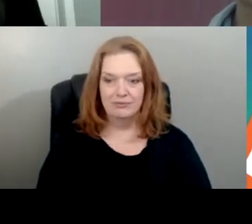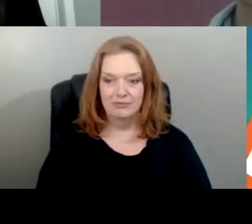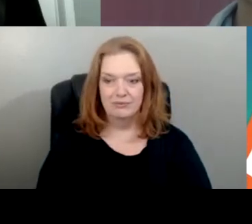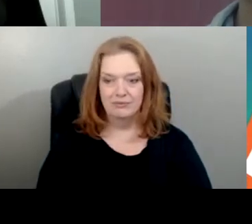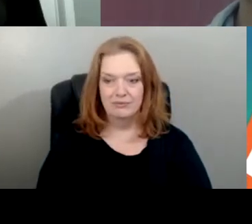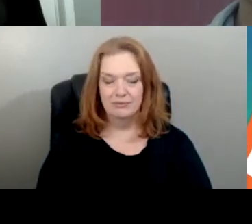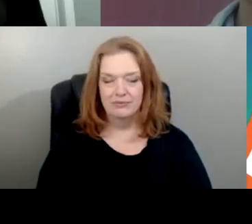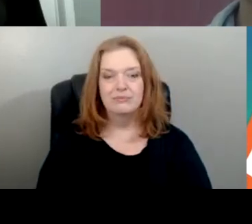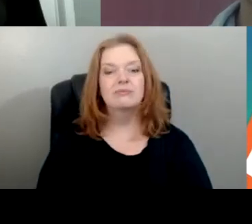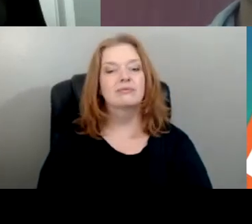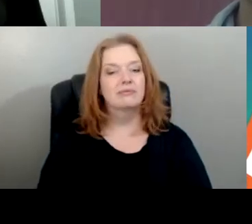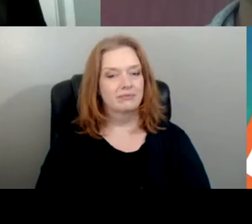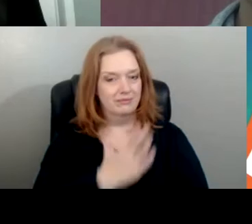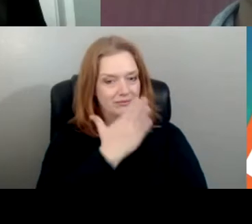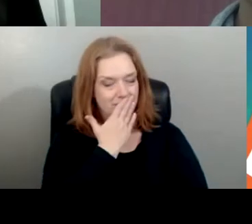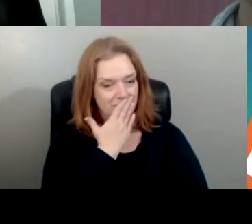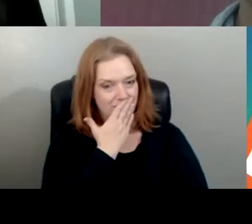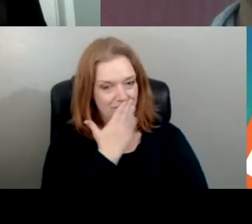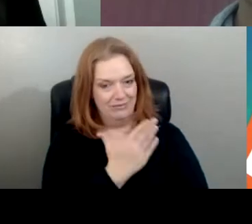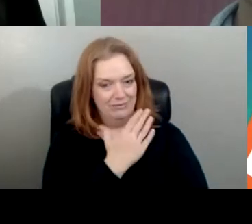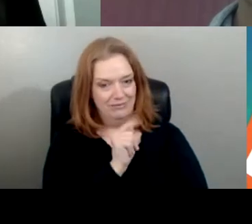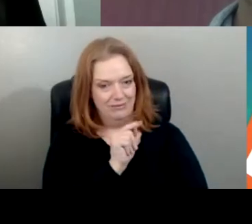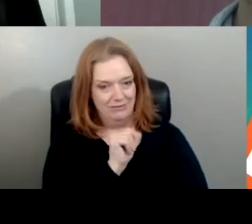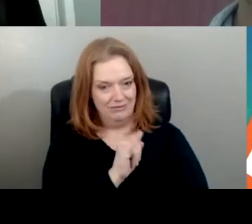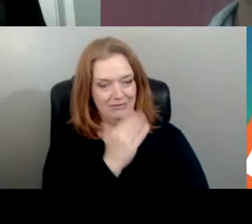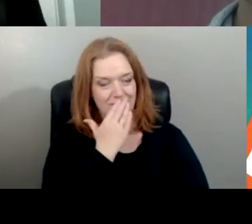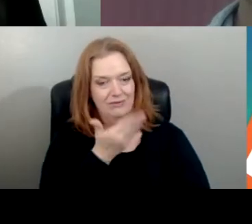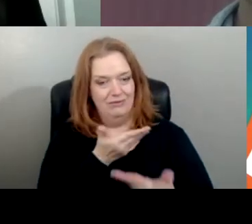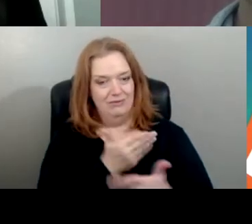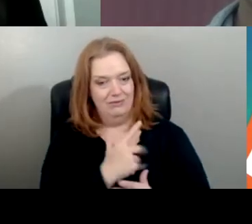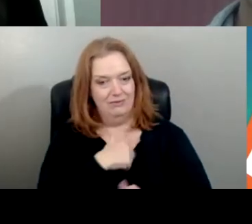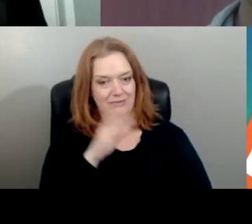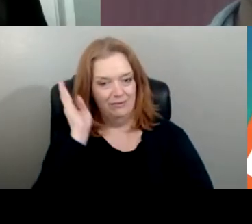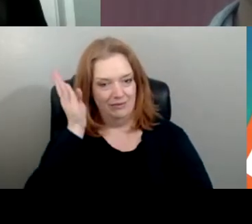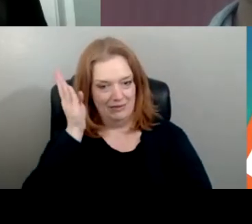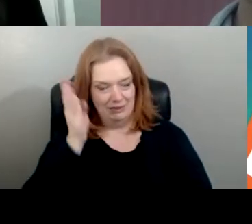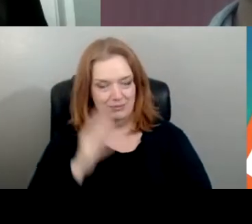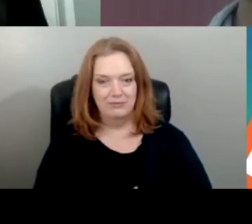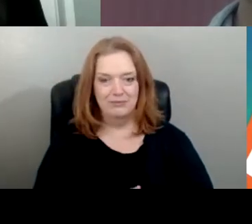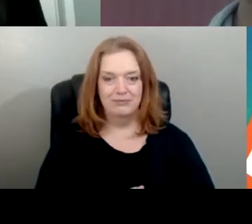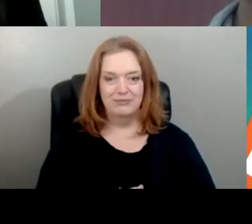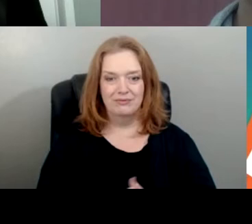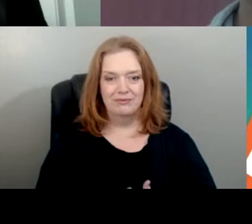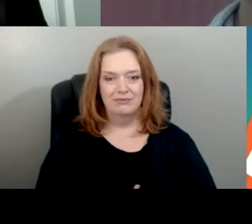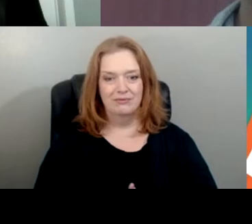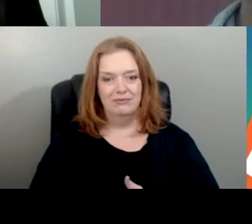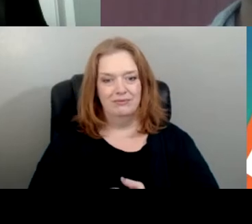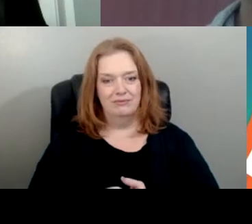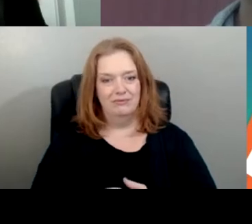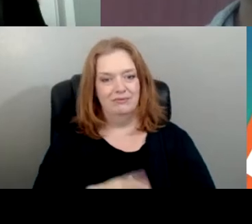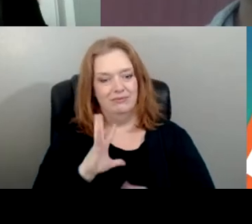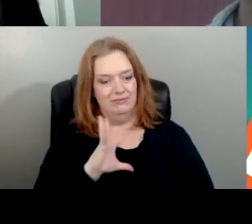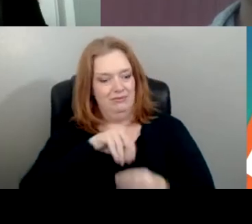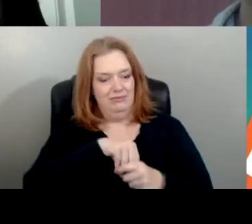All right, well, thank you, Ty, and thanks for the opportunity to speak to today's conference, to participate in this